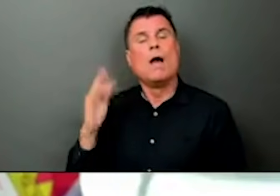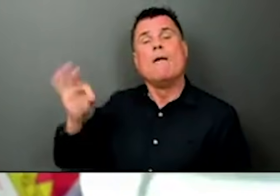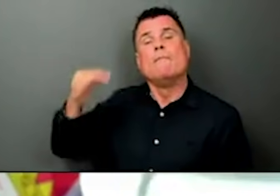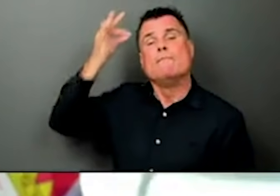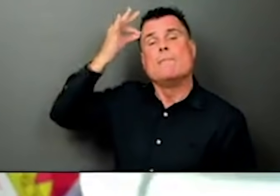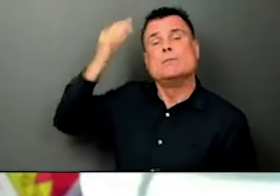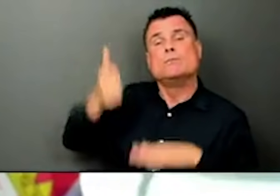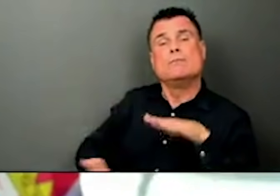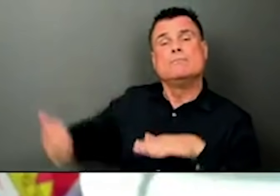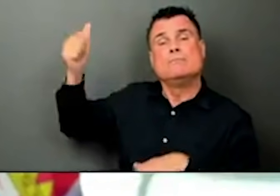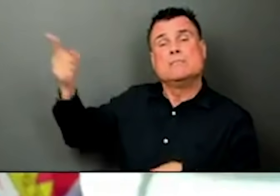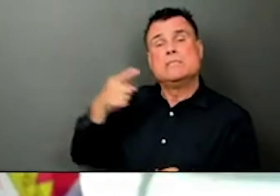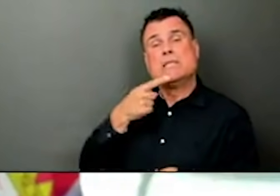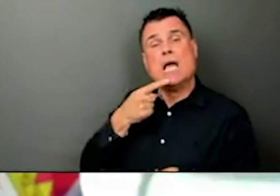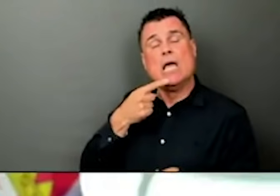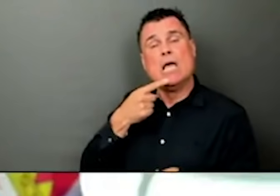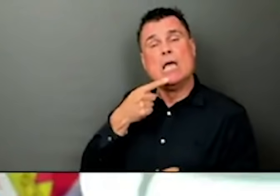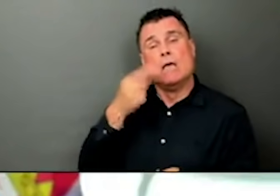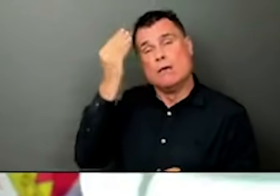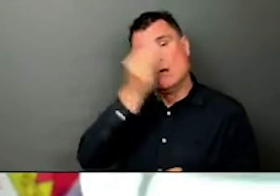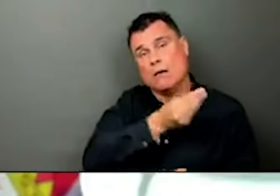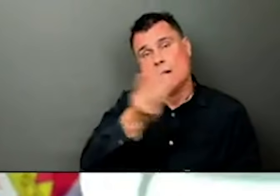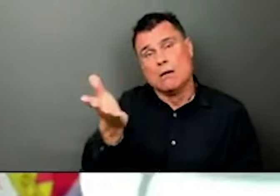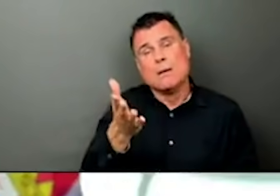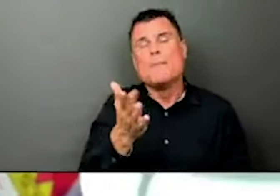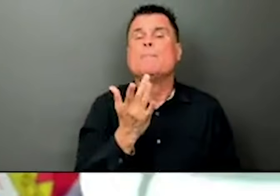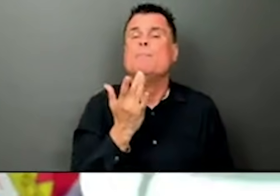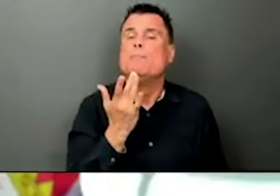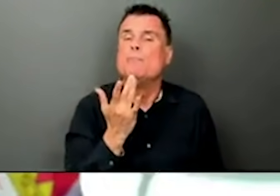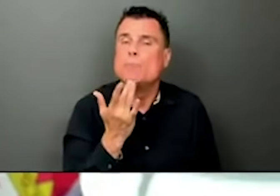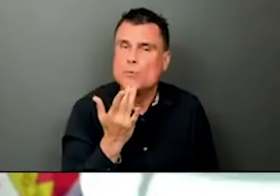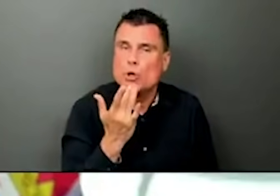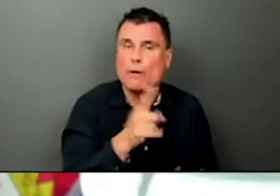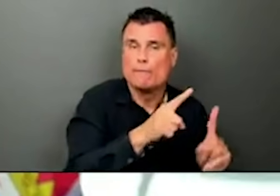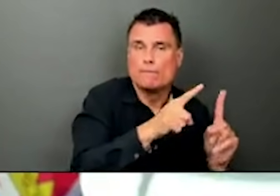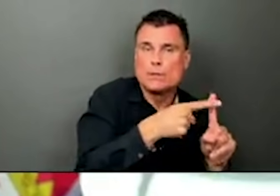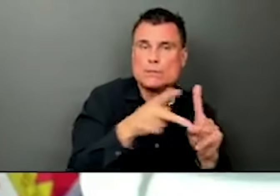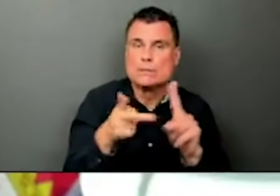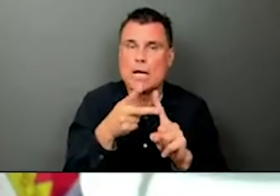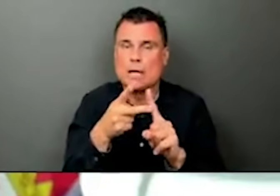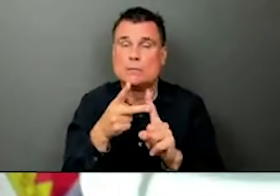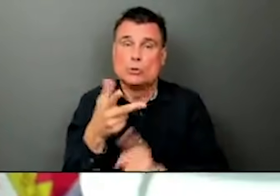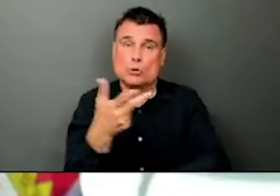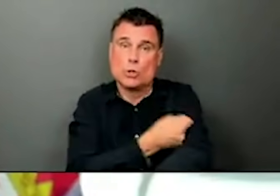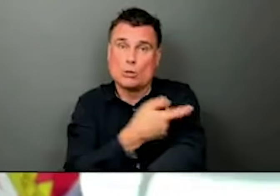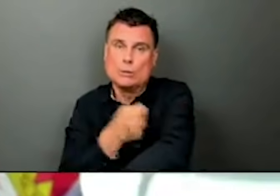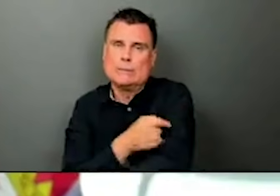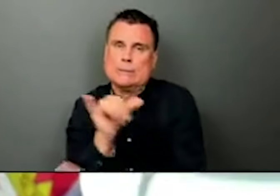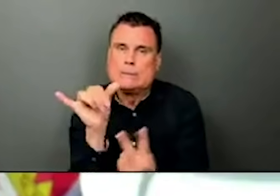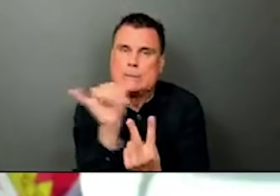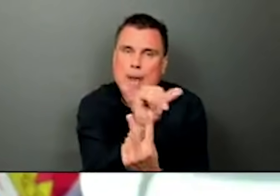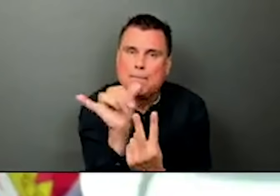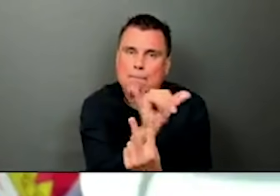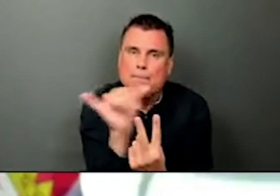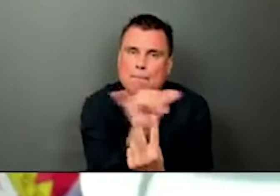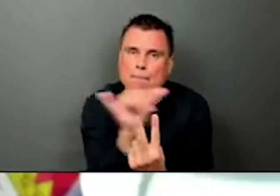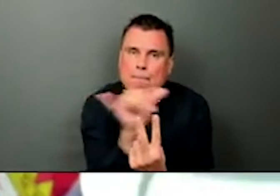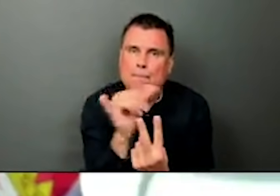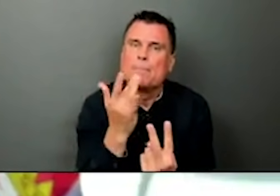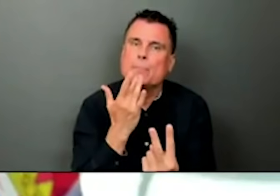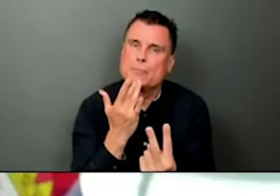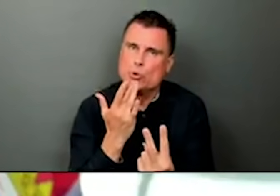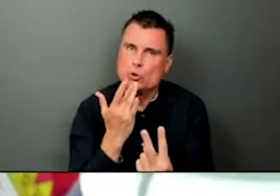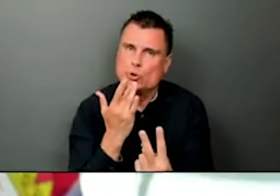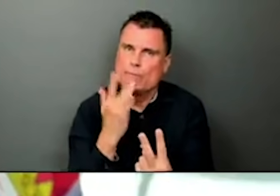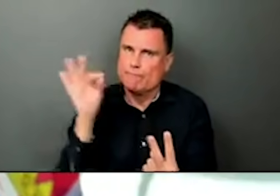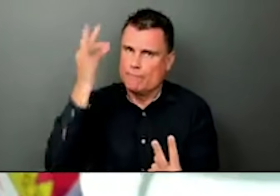question. So with respect to when you will receive your vaccine, again, it depends on when your turn comes up as a second